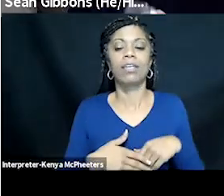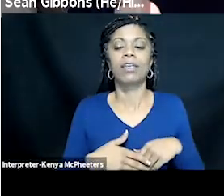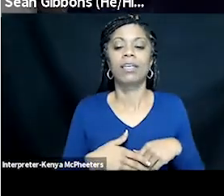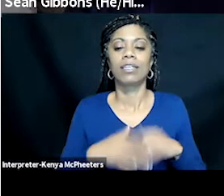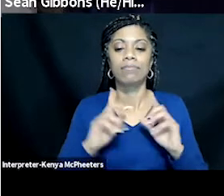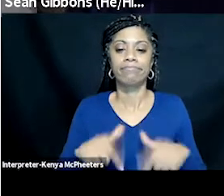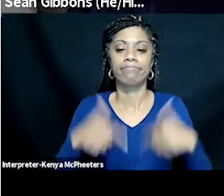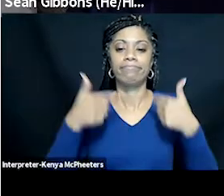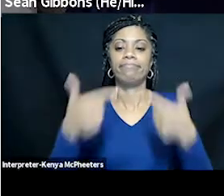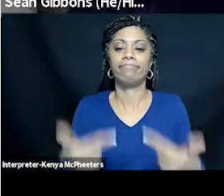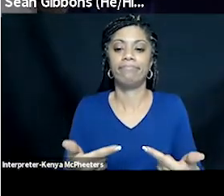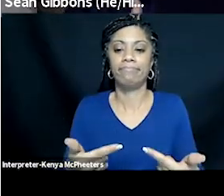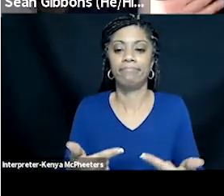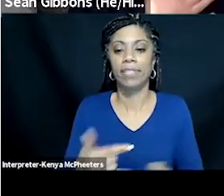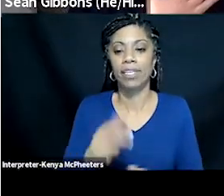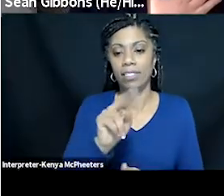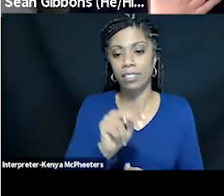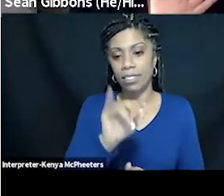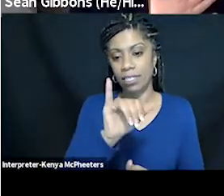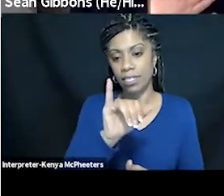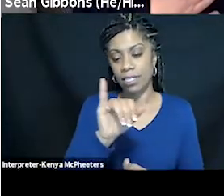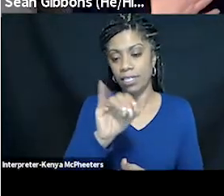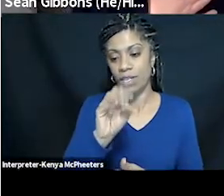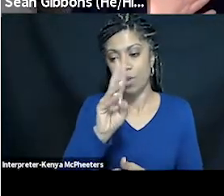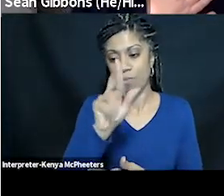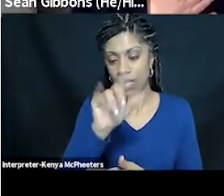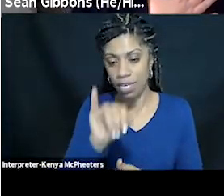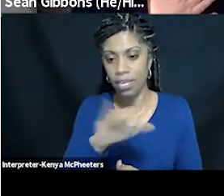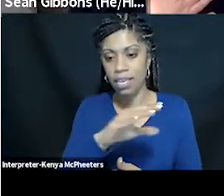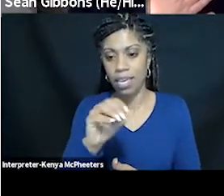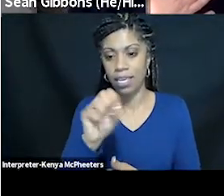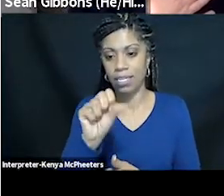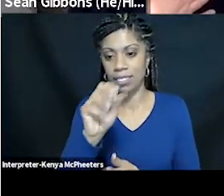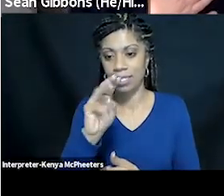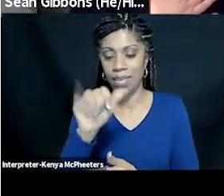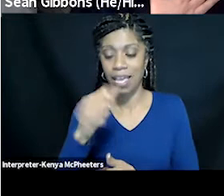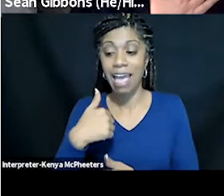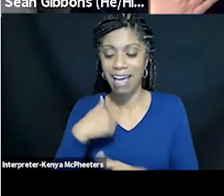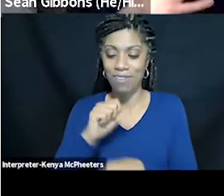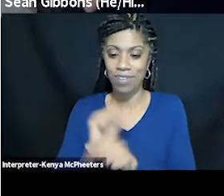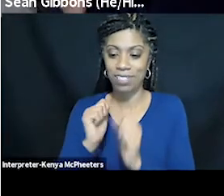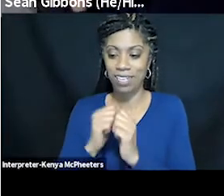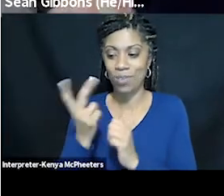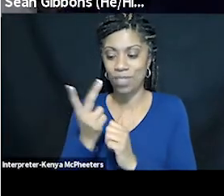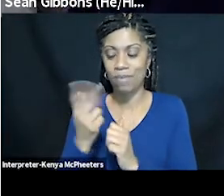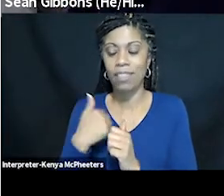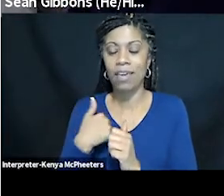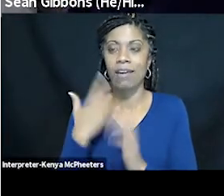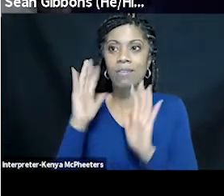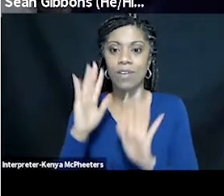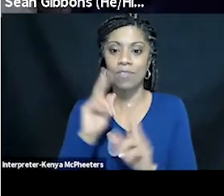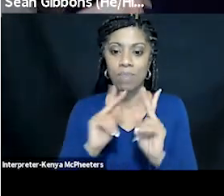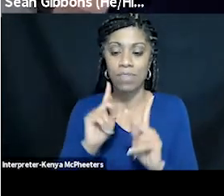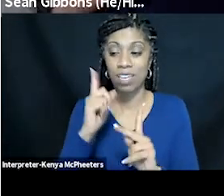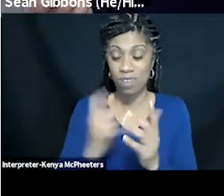Niiobli and Samia, who I've had the great good fortune and pleasure to get to know and to get to work alongside over the last couple of years. They're now going to spend the next hour with